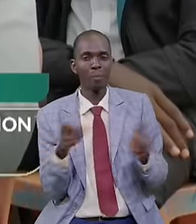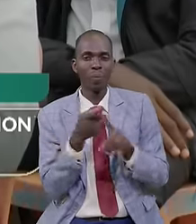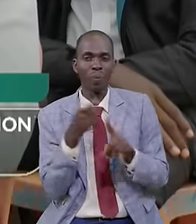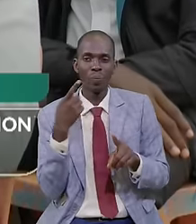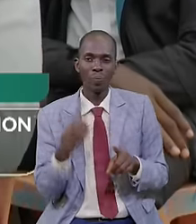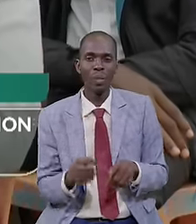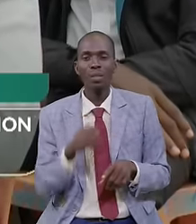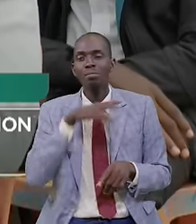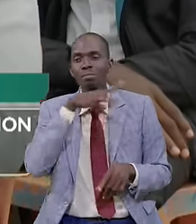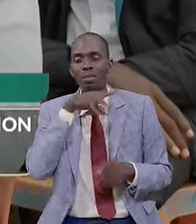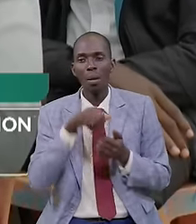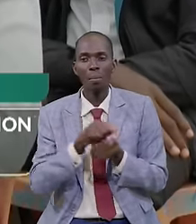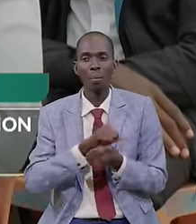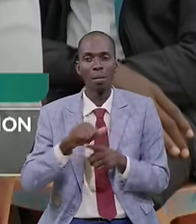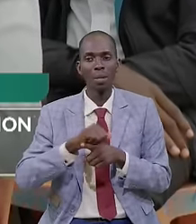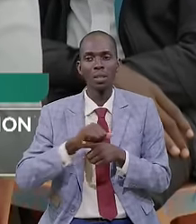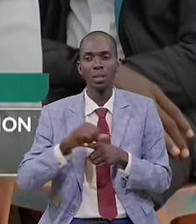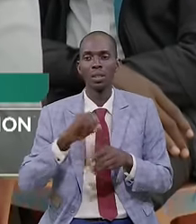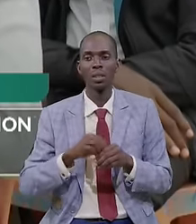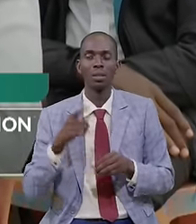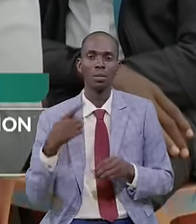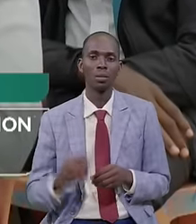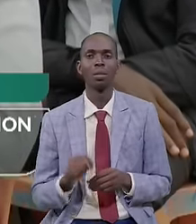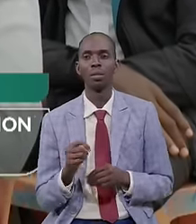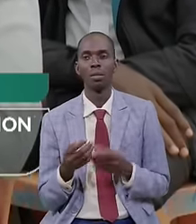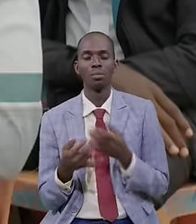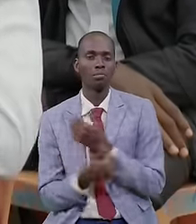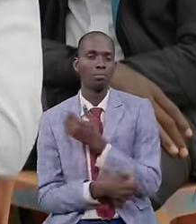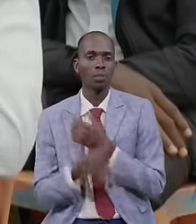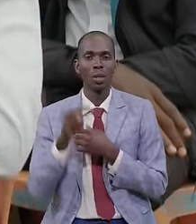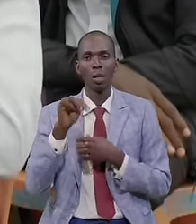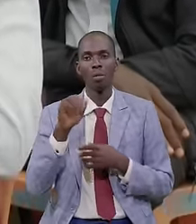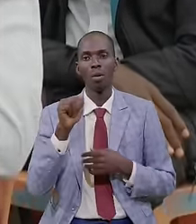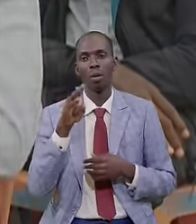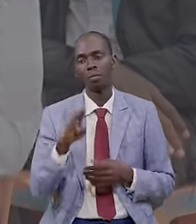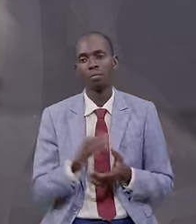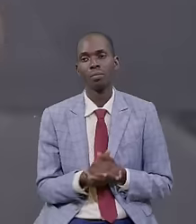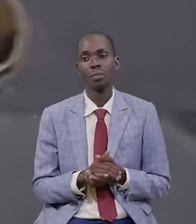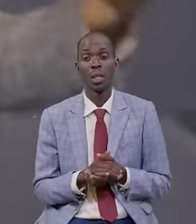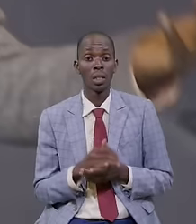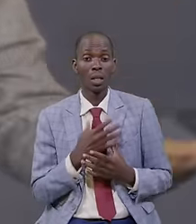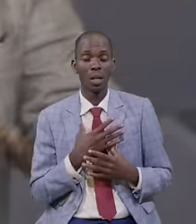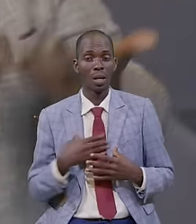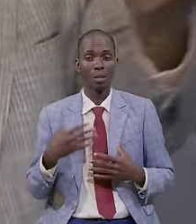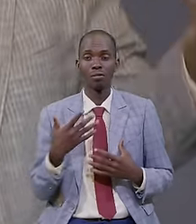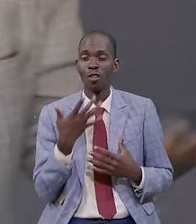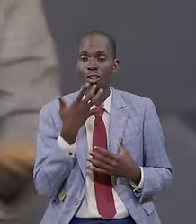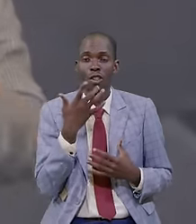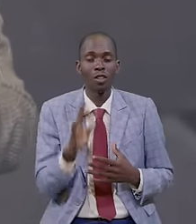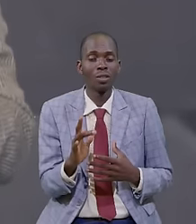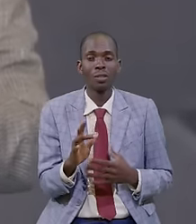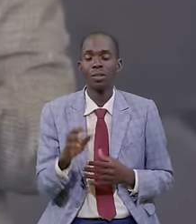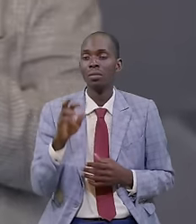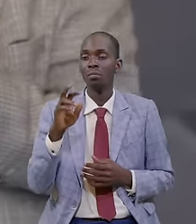the land. Eventually, she and Orpah got married to the family